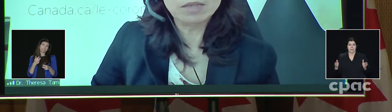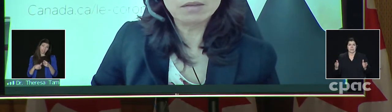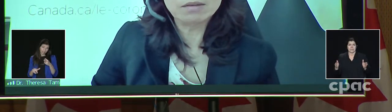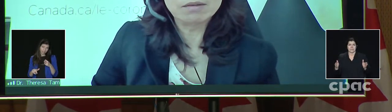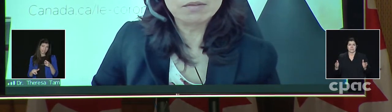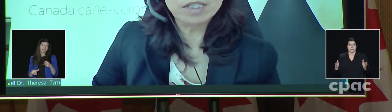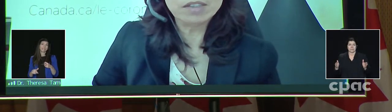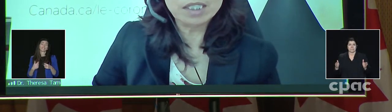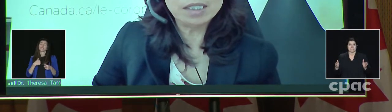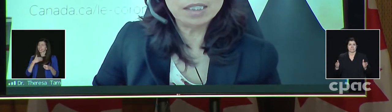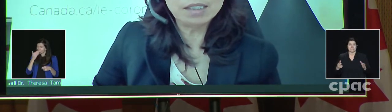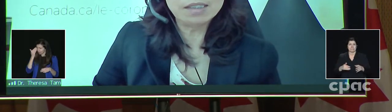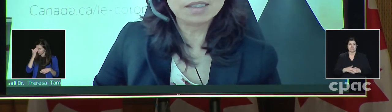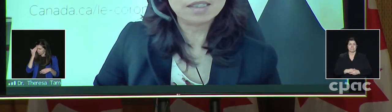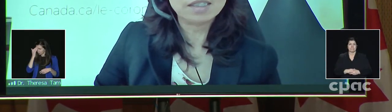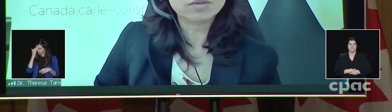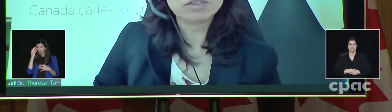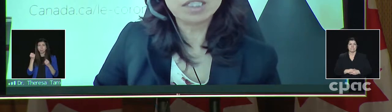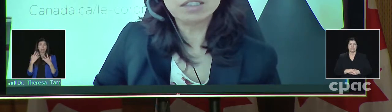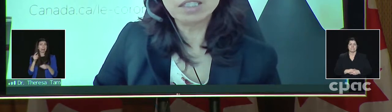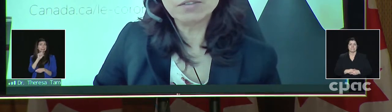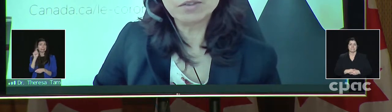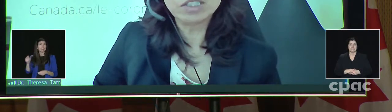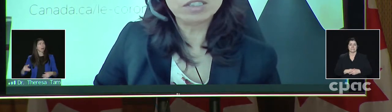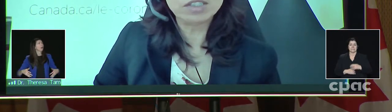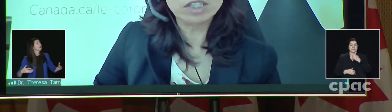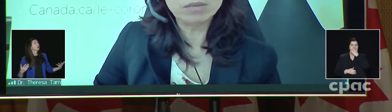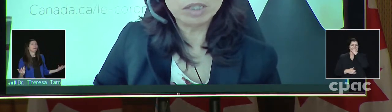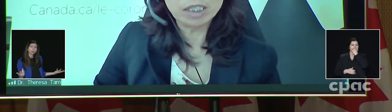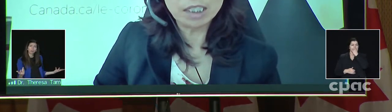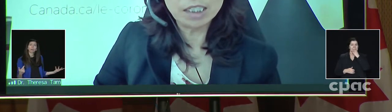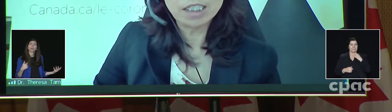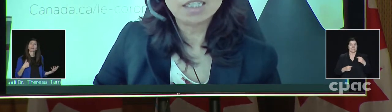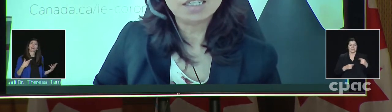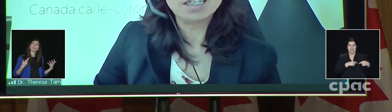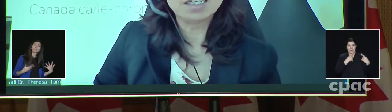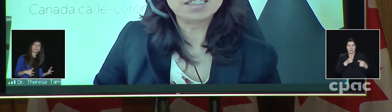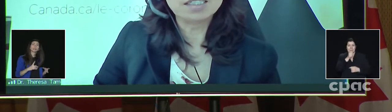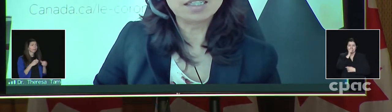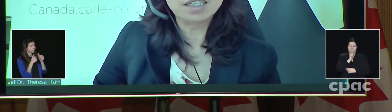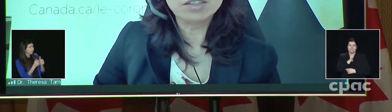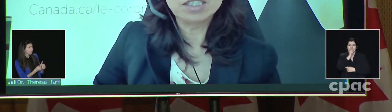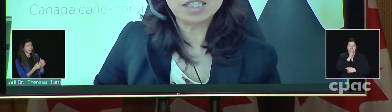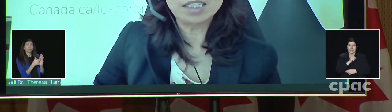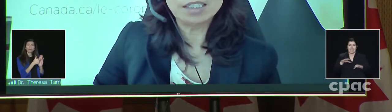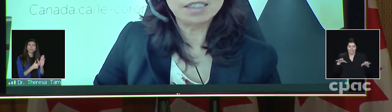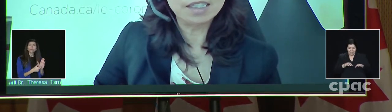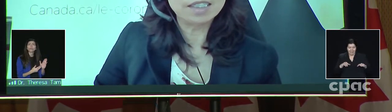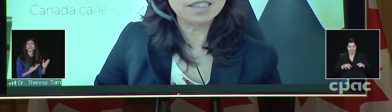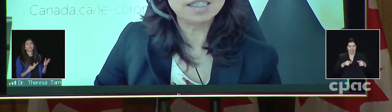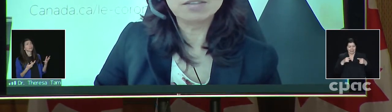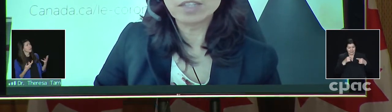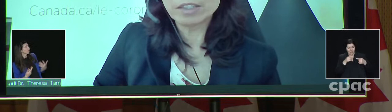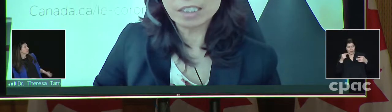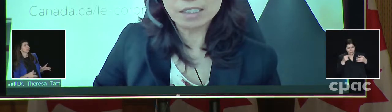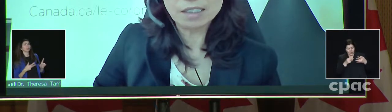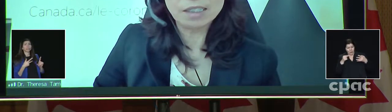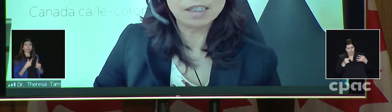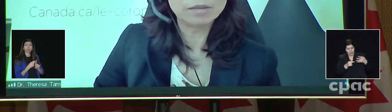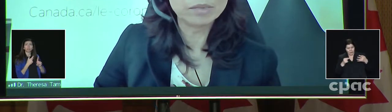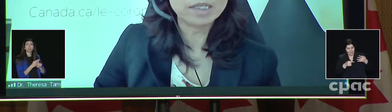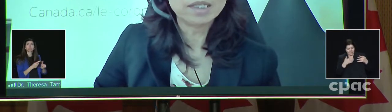think, well, we've done all these things. We're really looking forward to a giant party. And now you're telling us that there's another